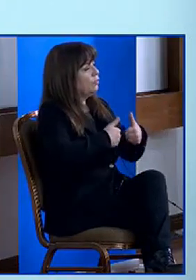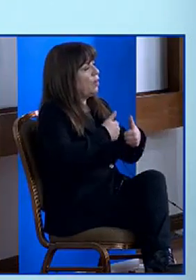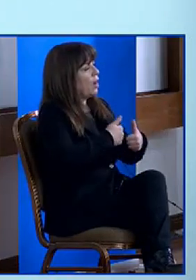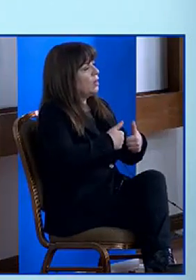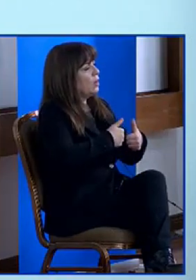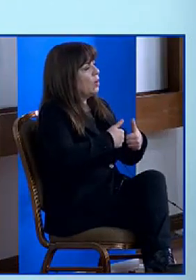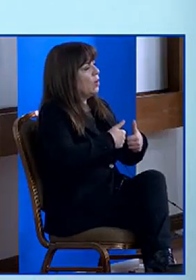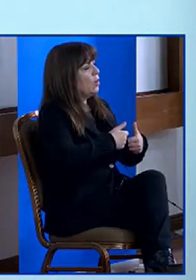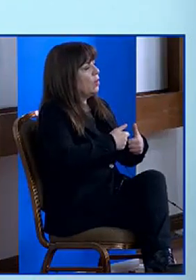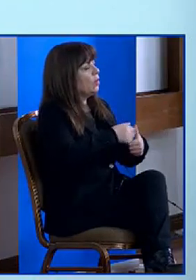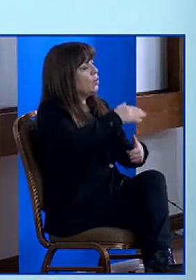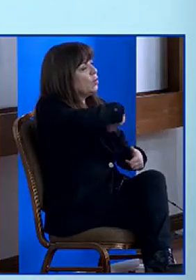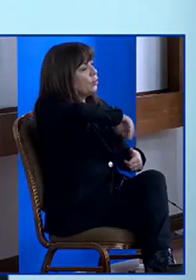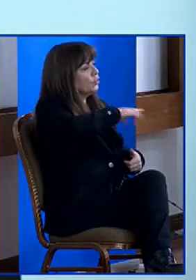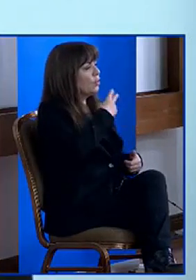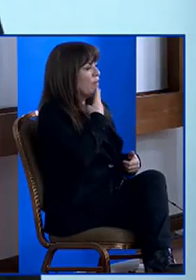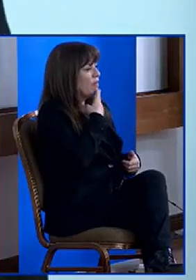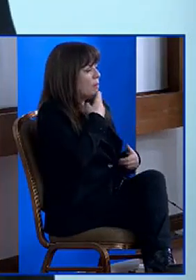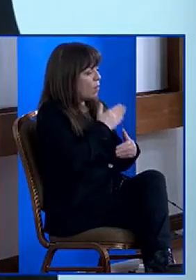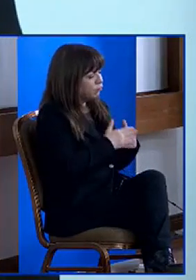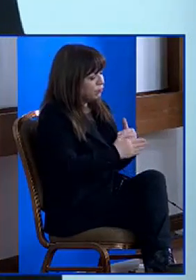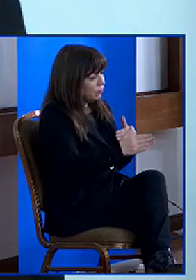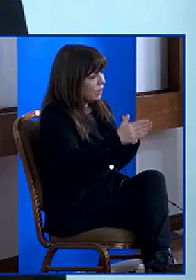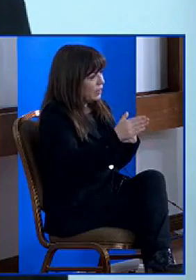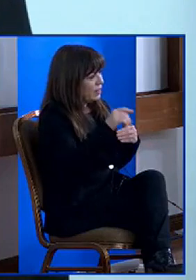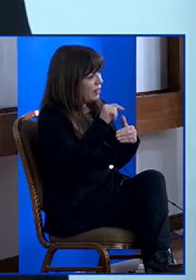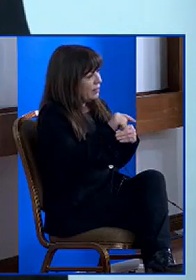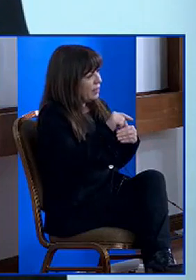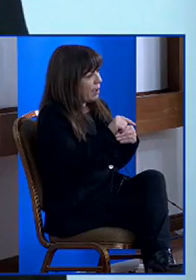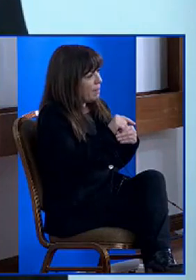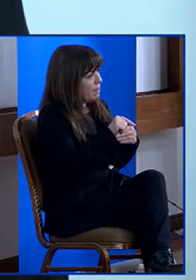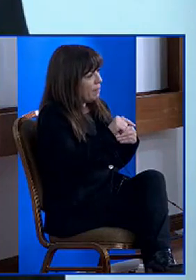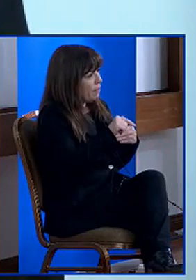doing on understanding these interconnections is absolutely vital.